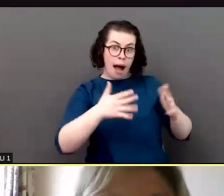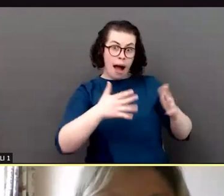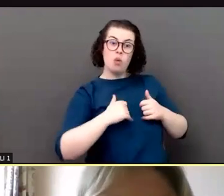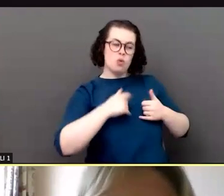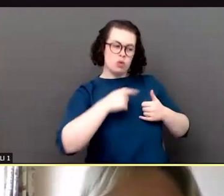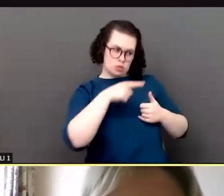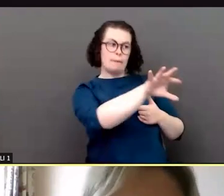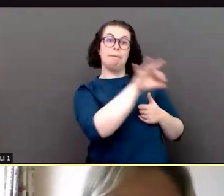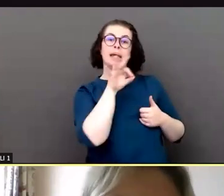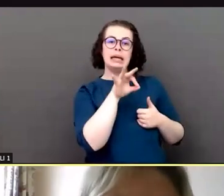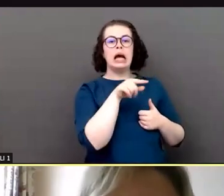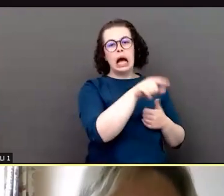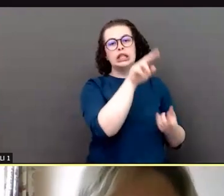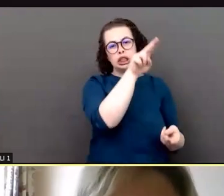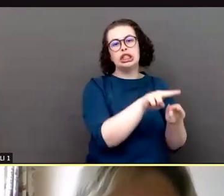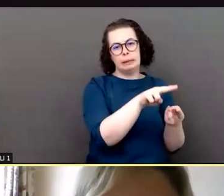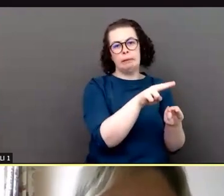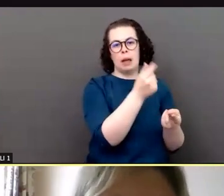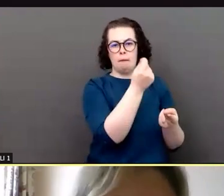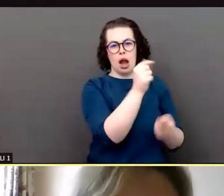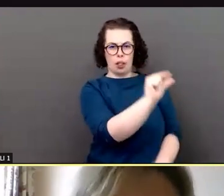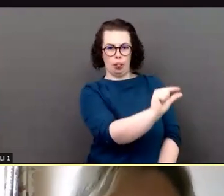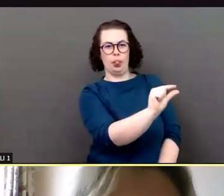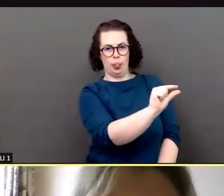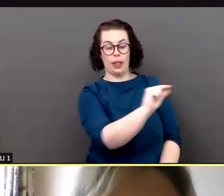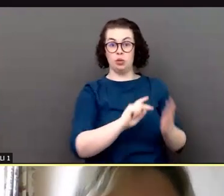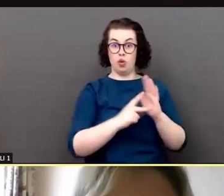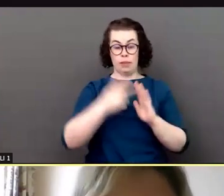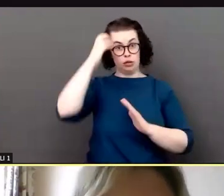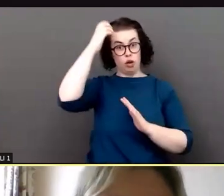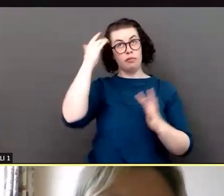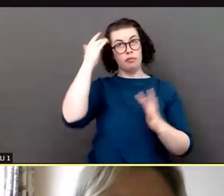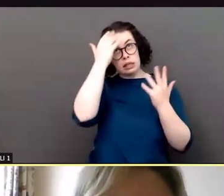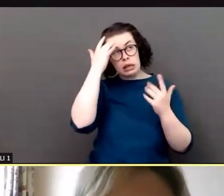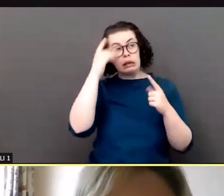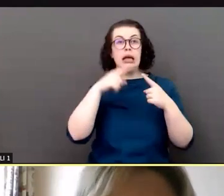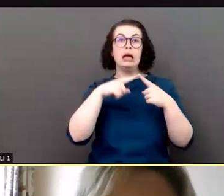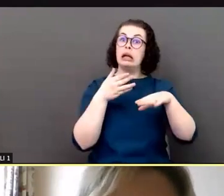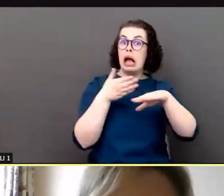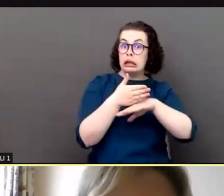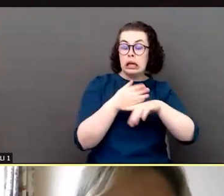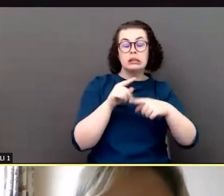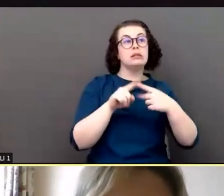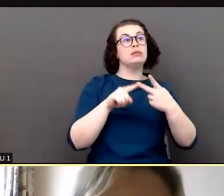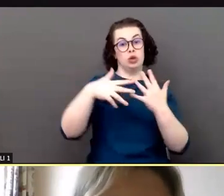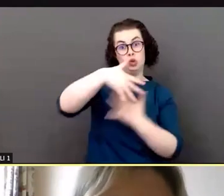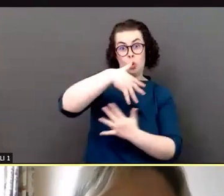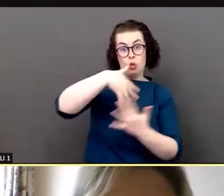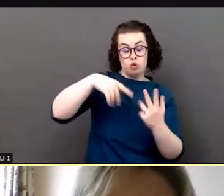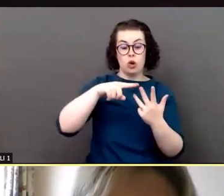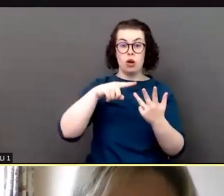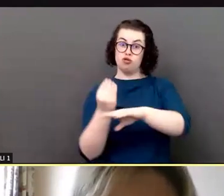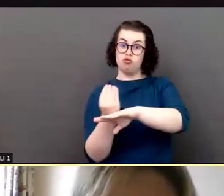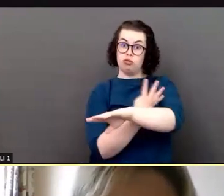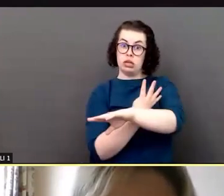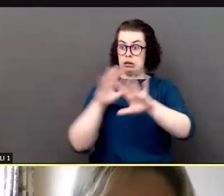This indicates that the authorities are not taking into account the social, sustainability, and innovation